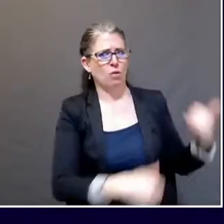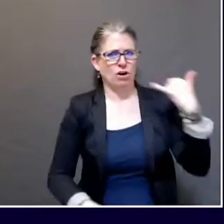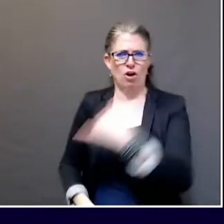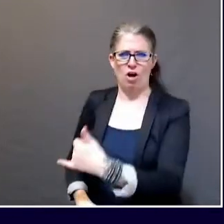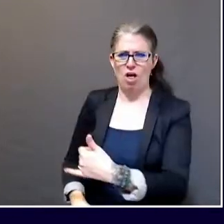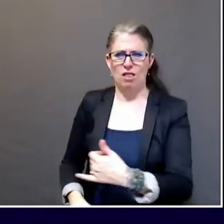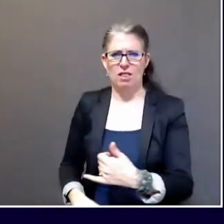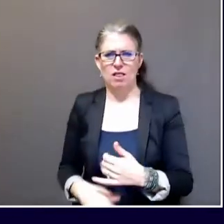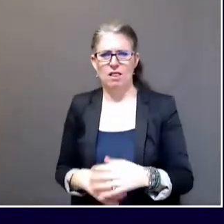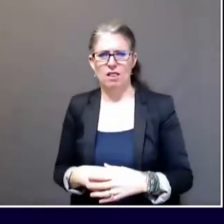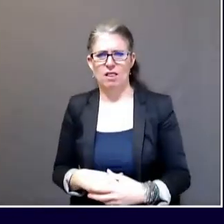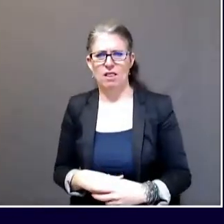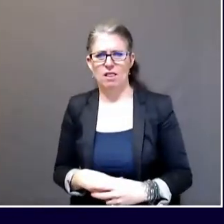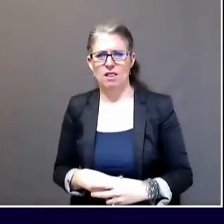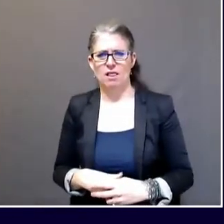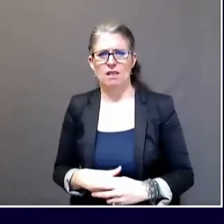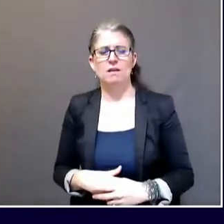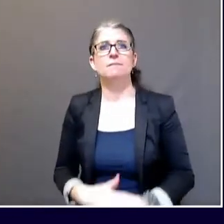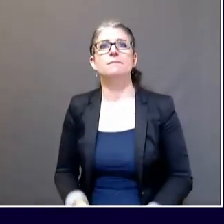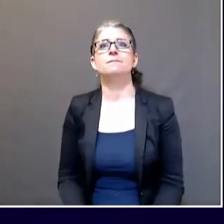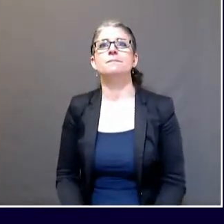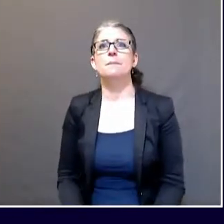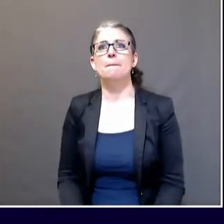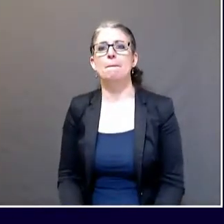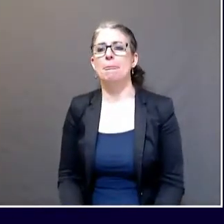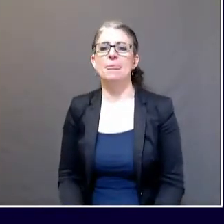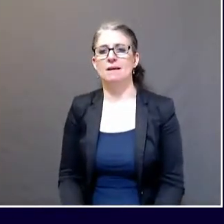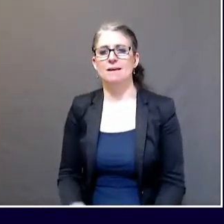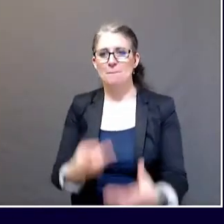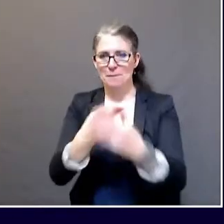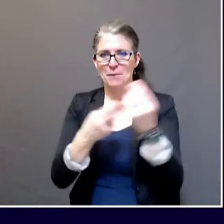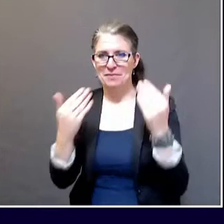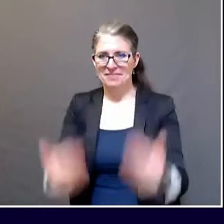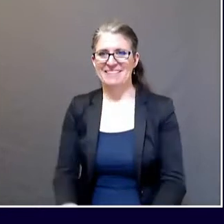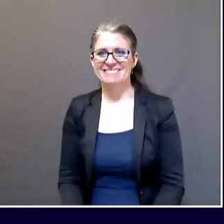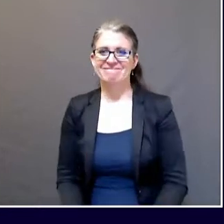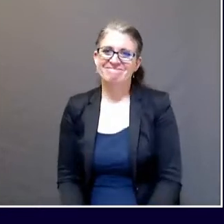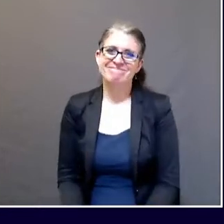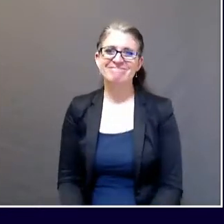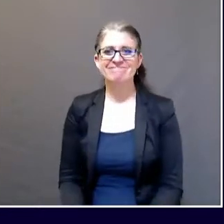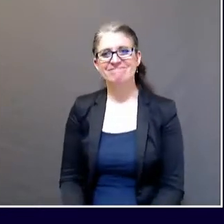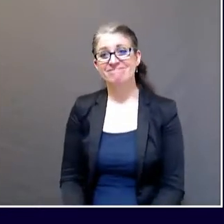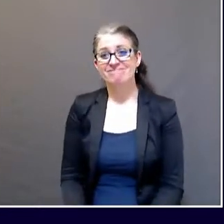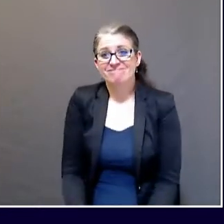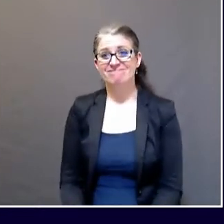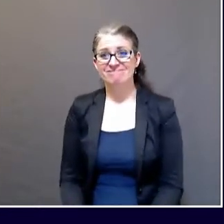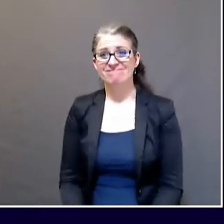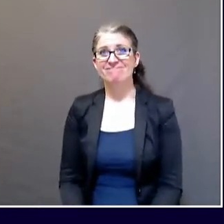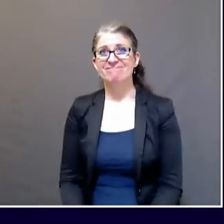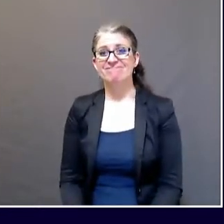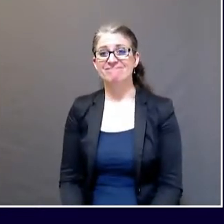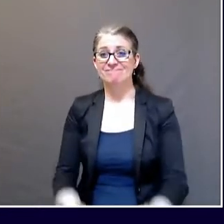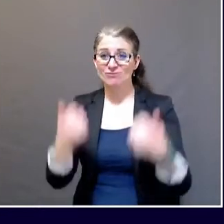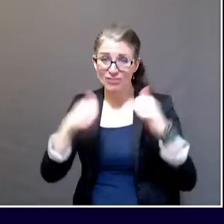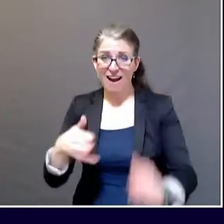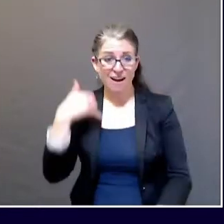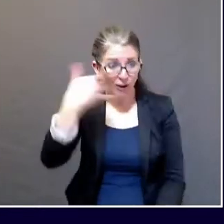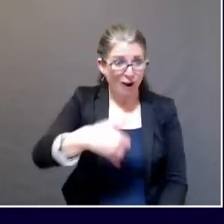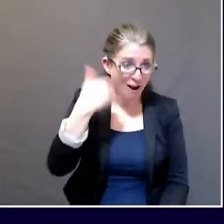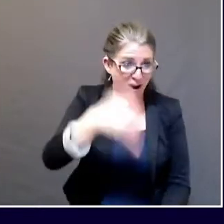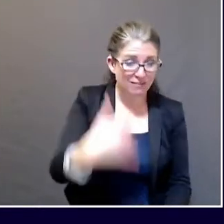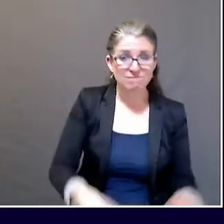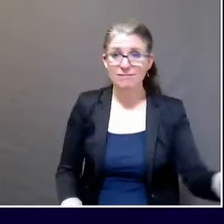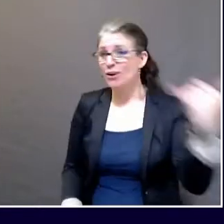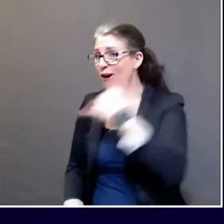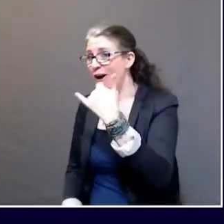get through. It's two-way traffic. It's bi-directional. And what we don't want, we want folks to get